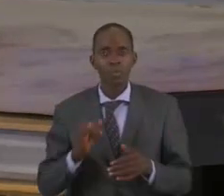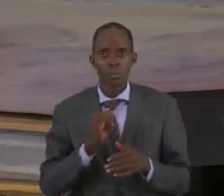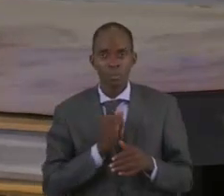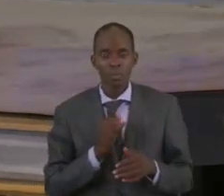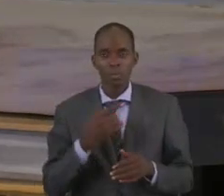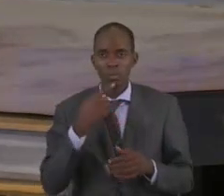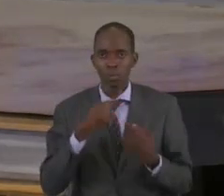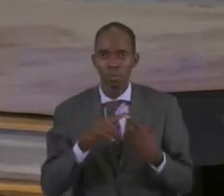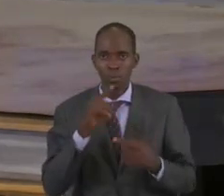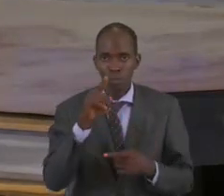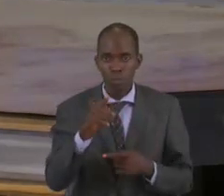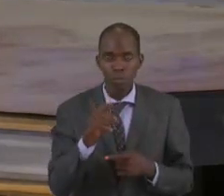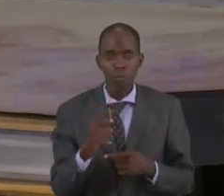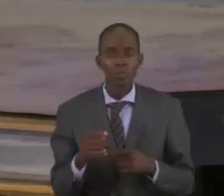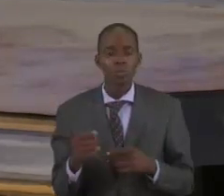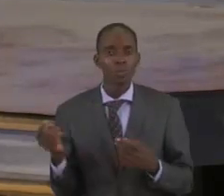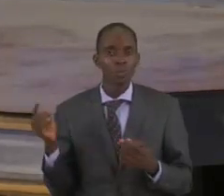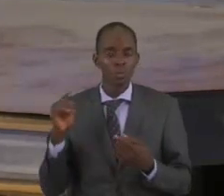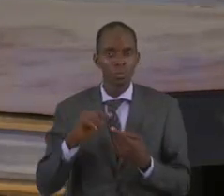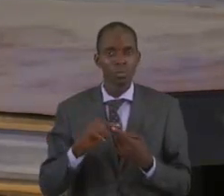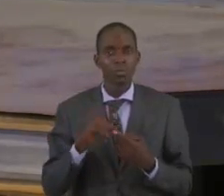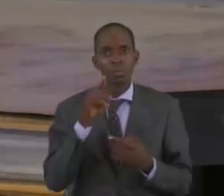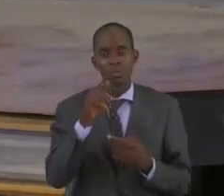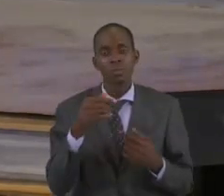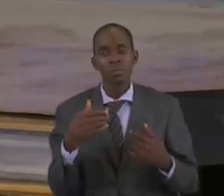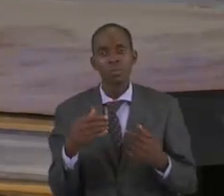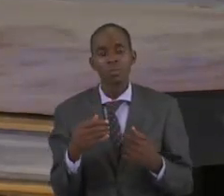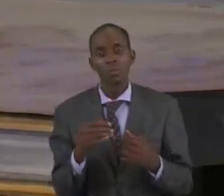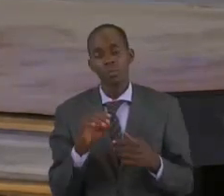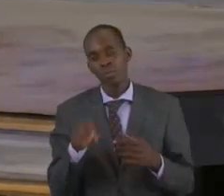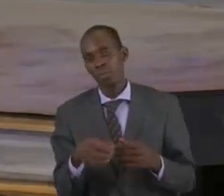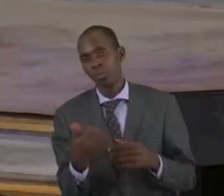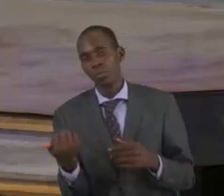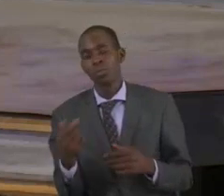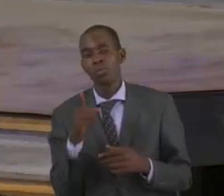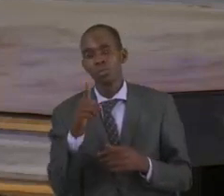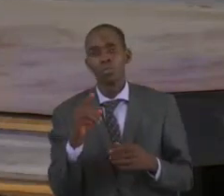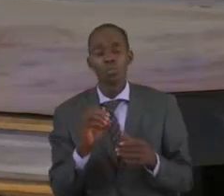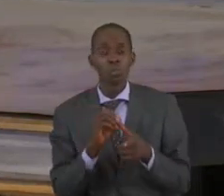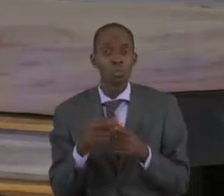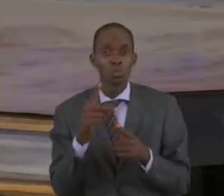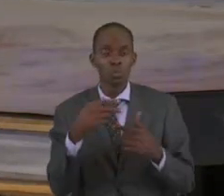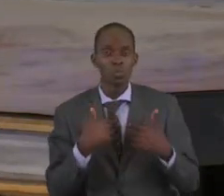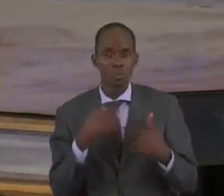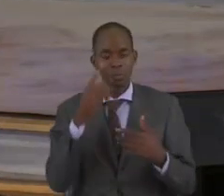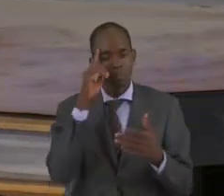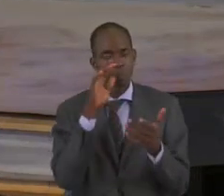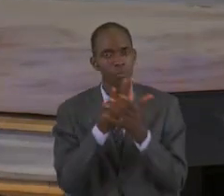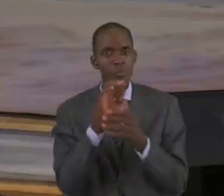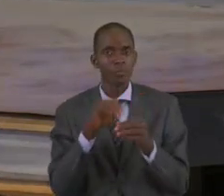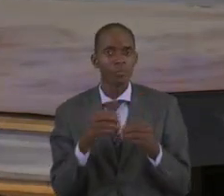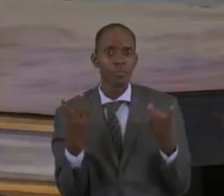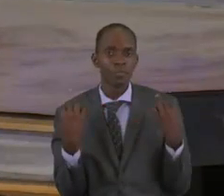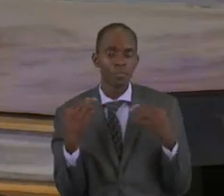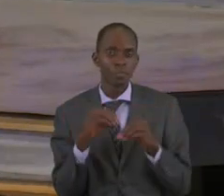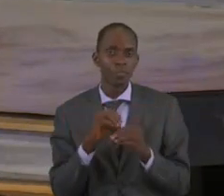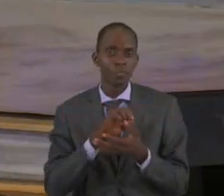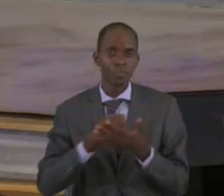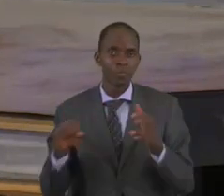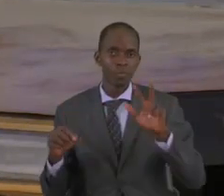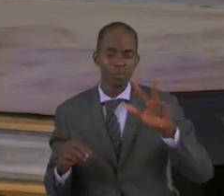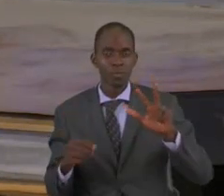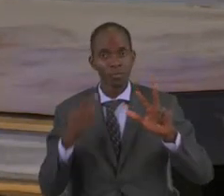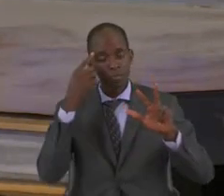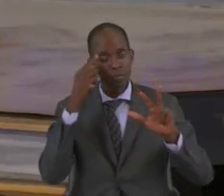you, unless ye have believed in vain. In verse 3, it says, in verse 3, for